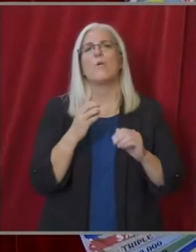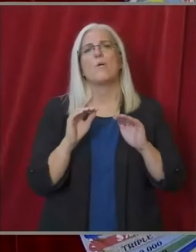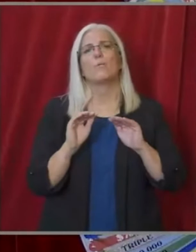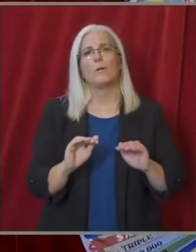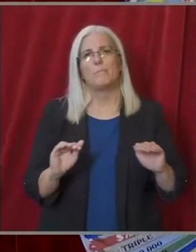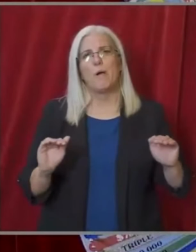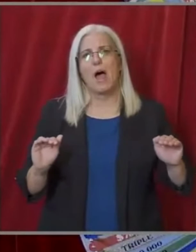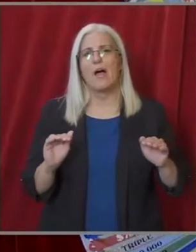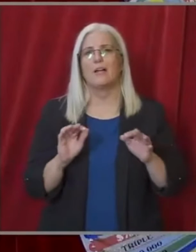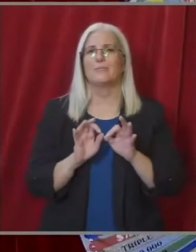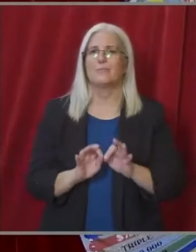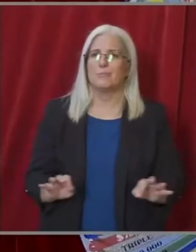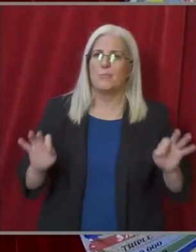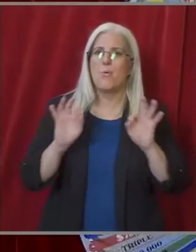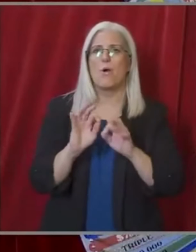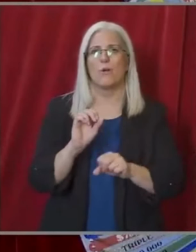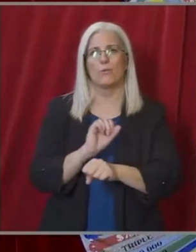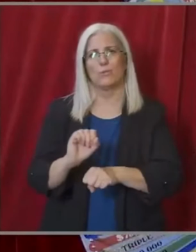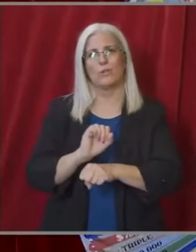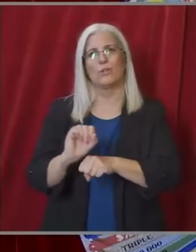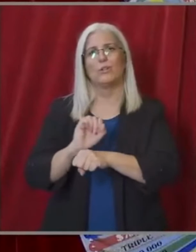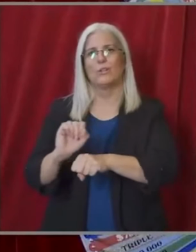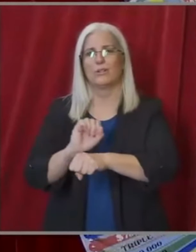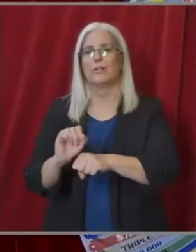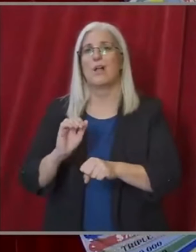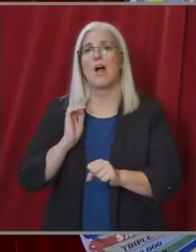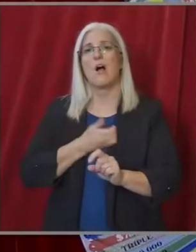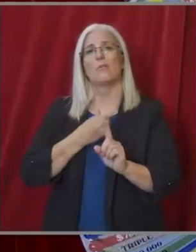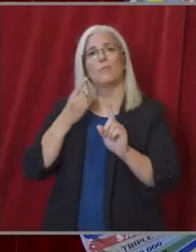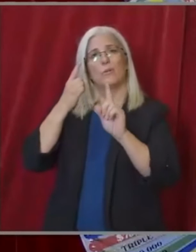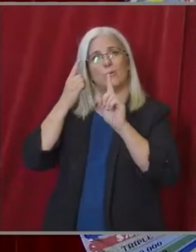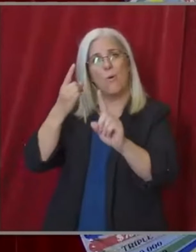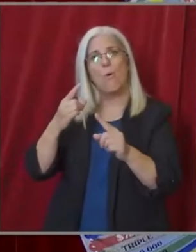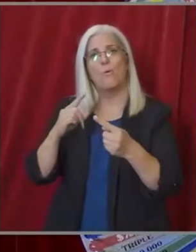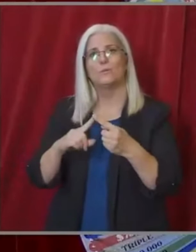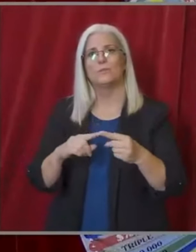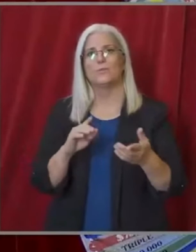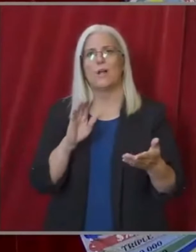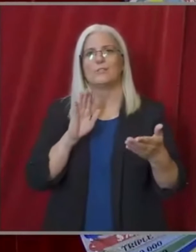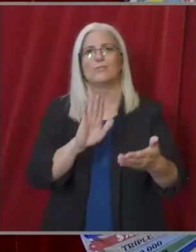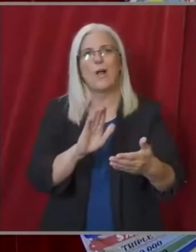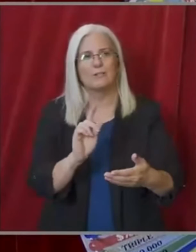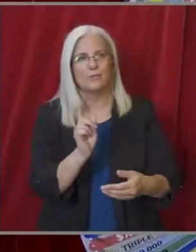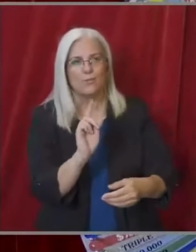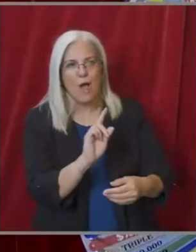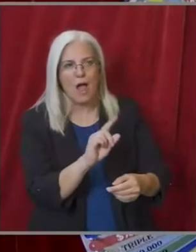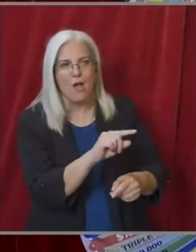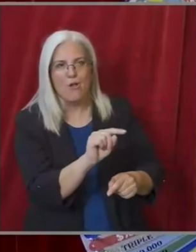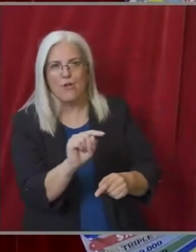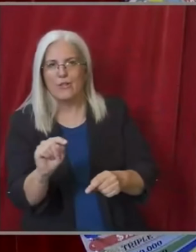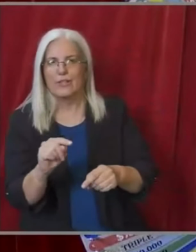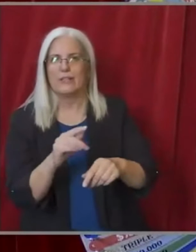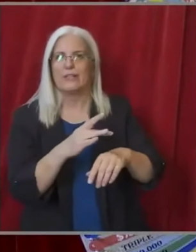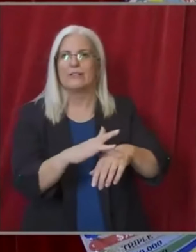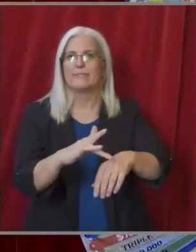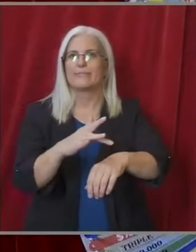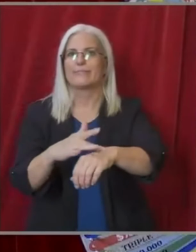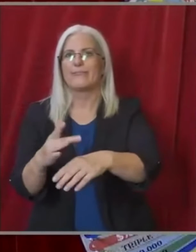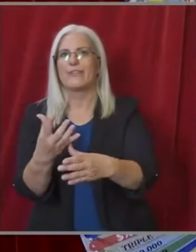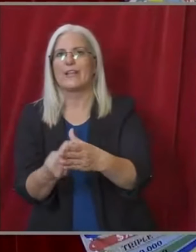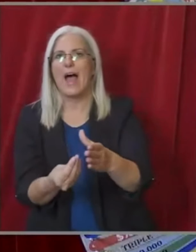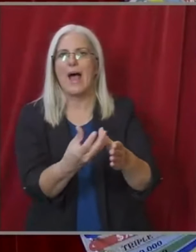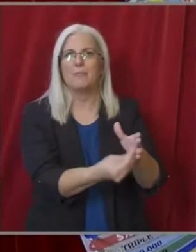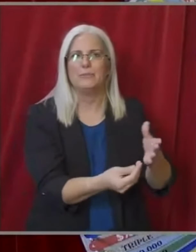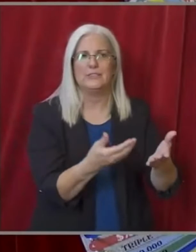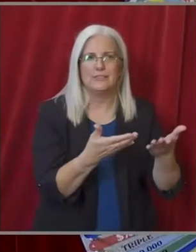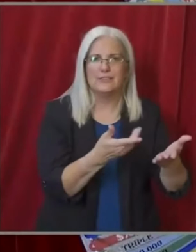the work we have to do to address those gaps and to address some of those disparities. It's not just along racial ethnic lines. Obviously, it's